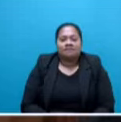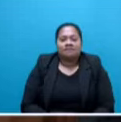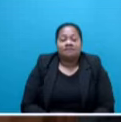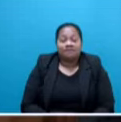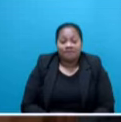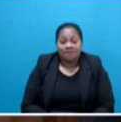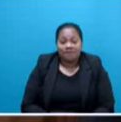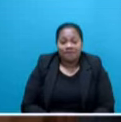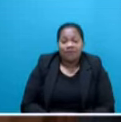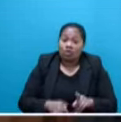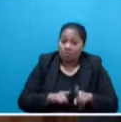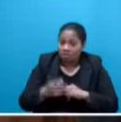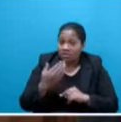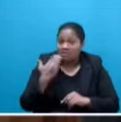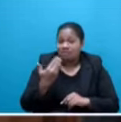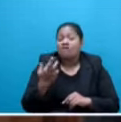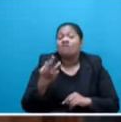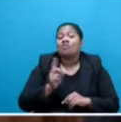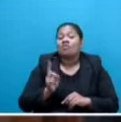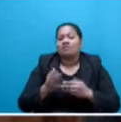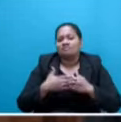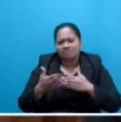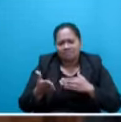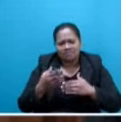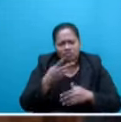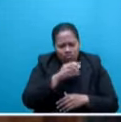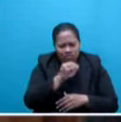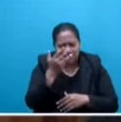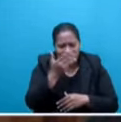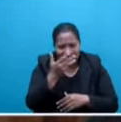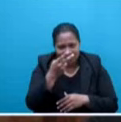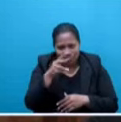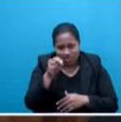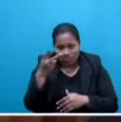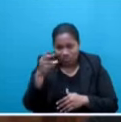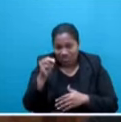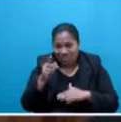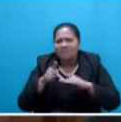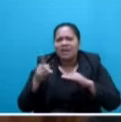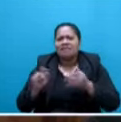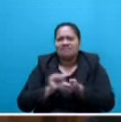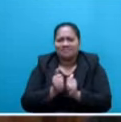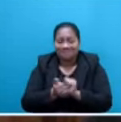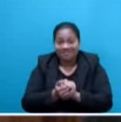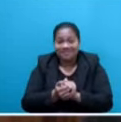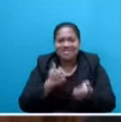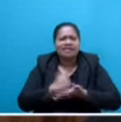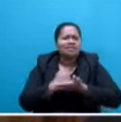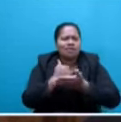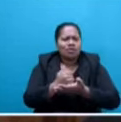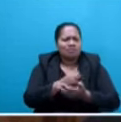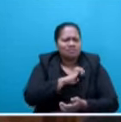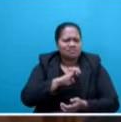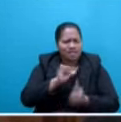most gracious speech for the opening of 2019-2020 Parliament session. In supporting His Excellency's